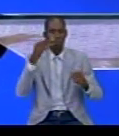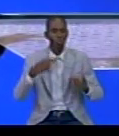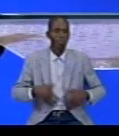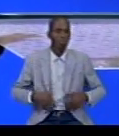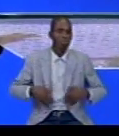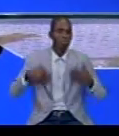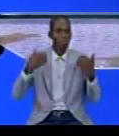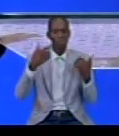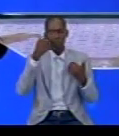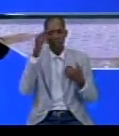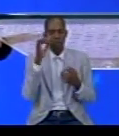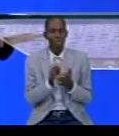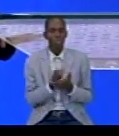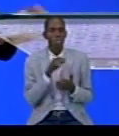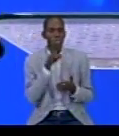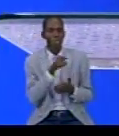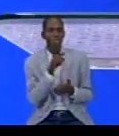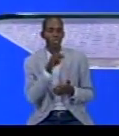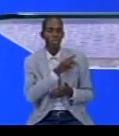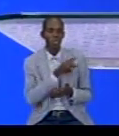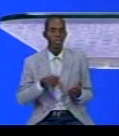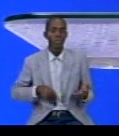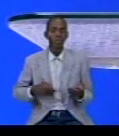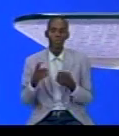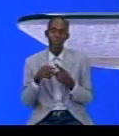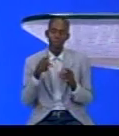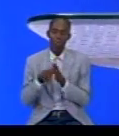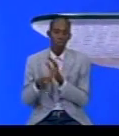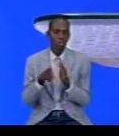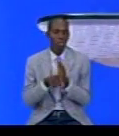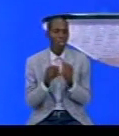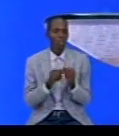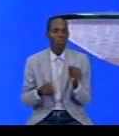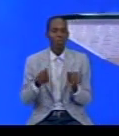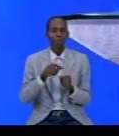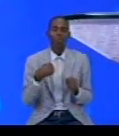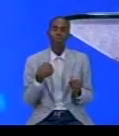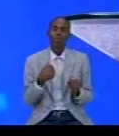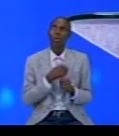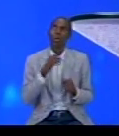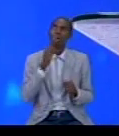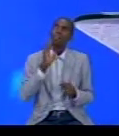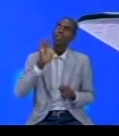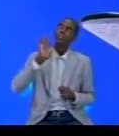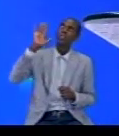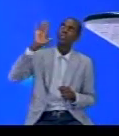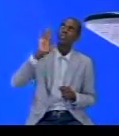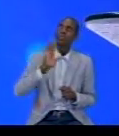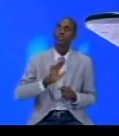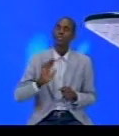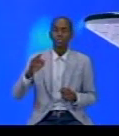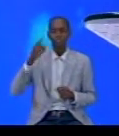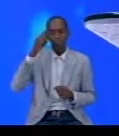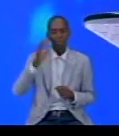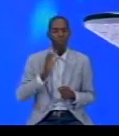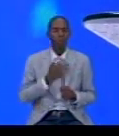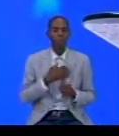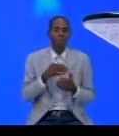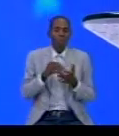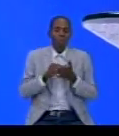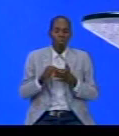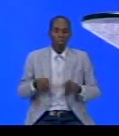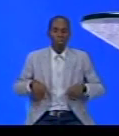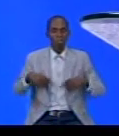of that, he wants to kill everybody. Well, your children, for our sake, reveal the dream so that we will